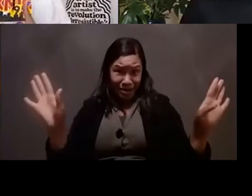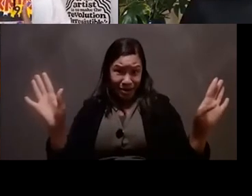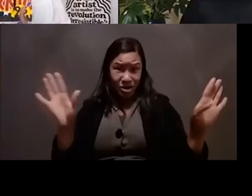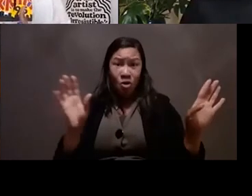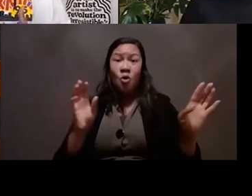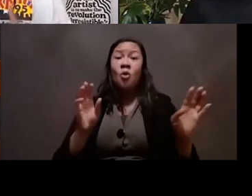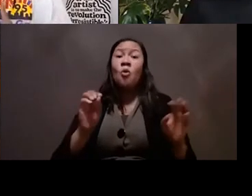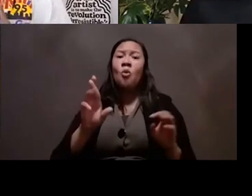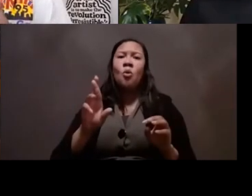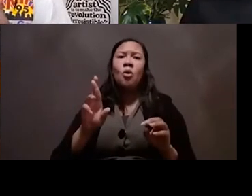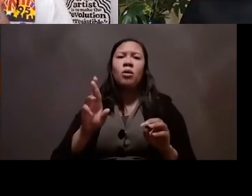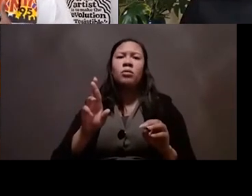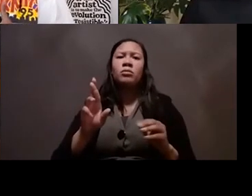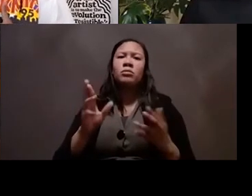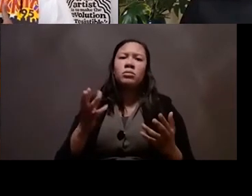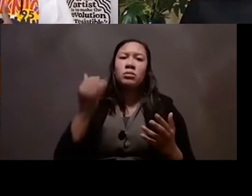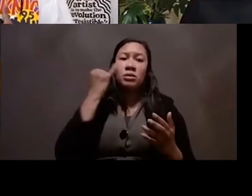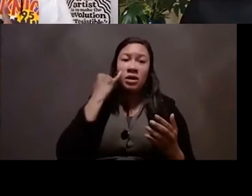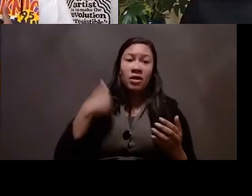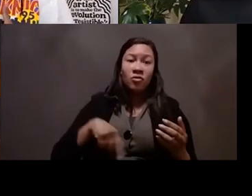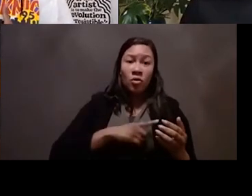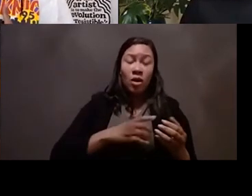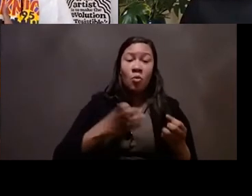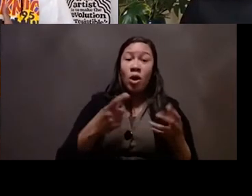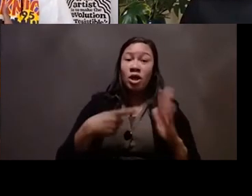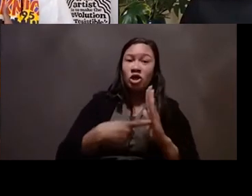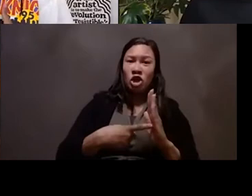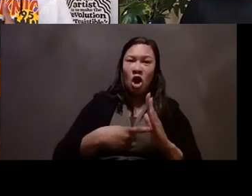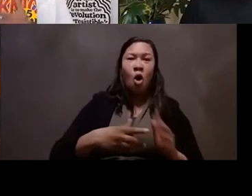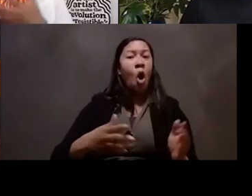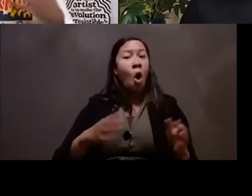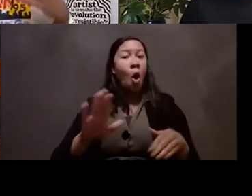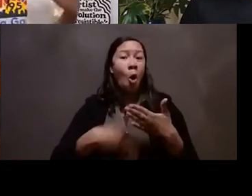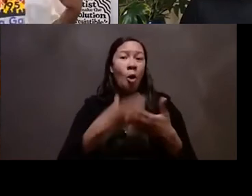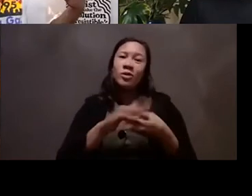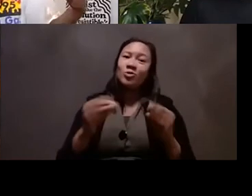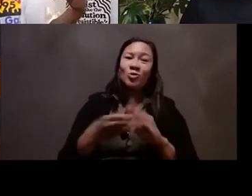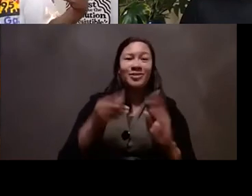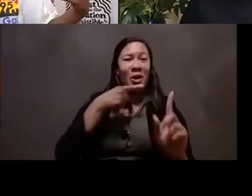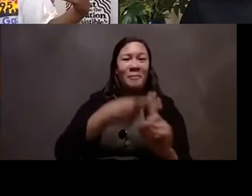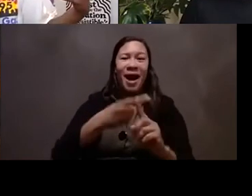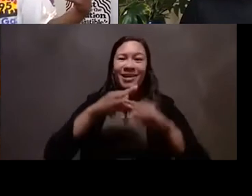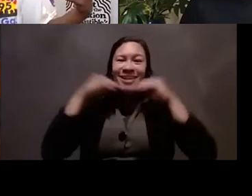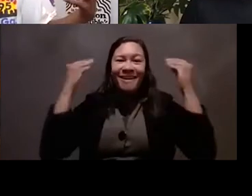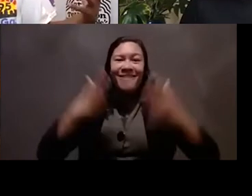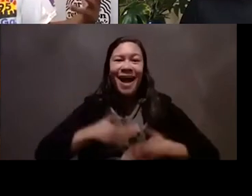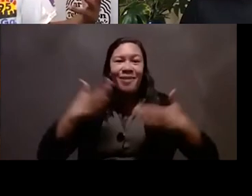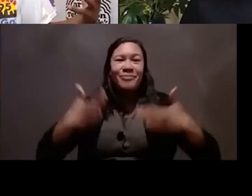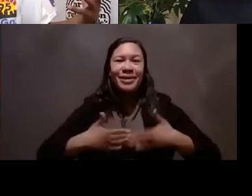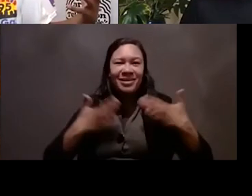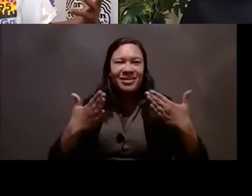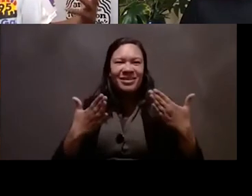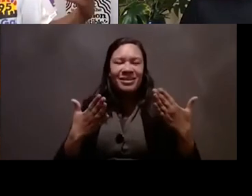trying to paint perhaps overly joyful stories of ourselves? What does it mean to create volumes that show us